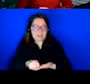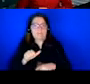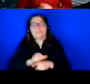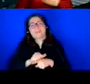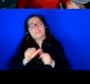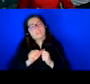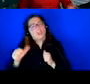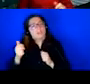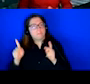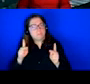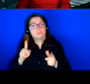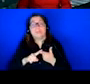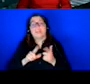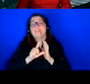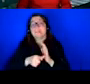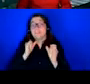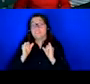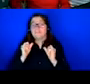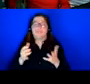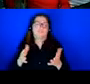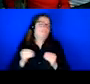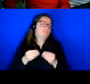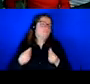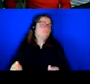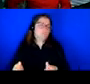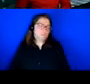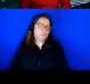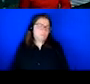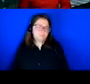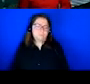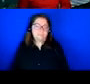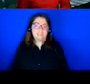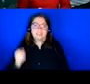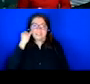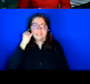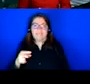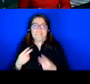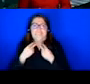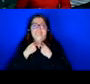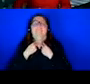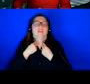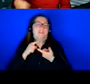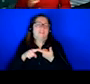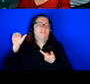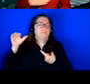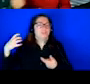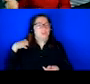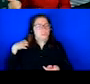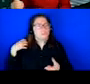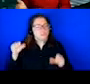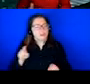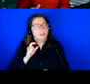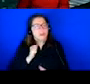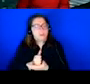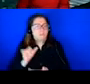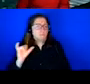that you feel more comfortable in talking about that as well. And, if you're really stumped too, that's where really a coach can come in and help you just navigate that